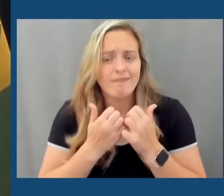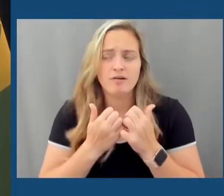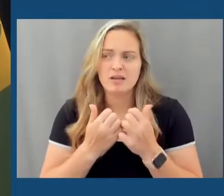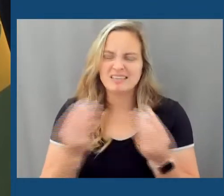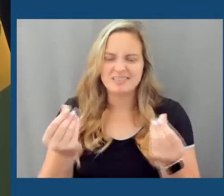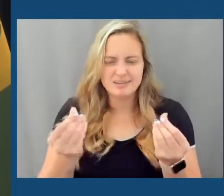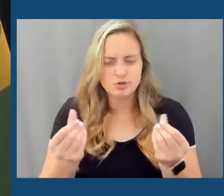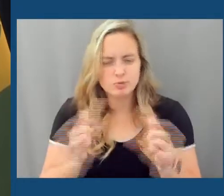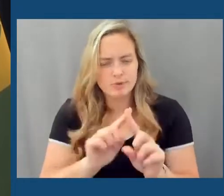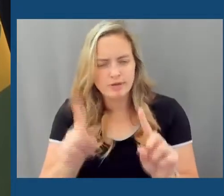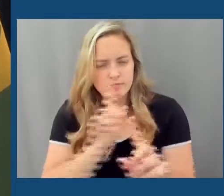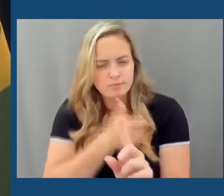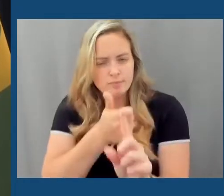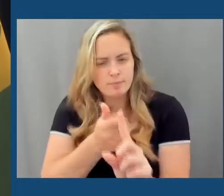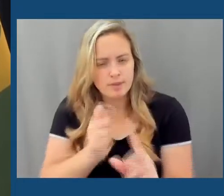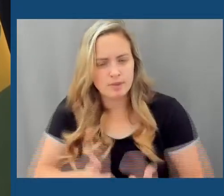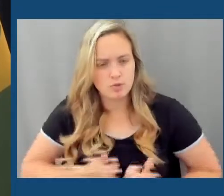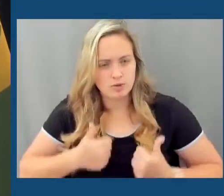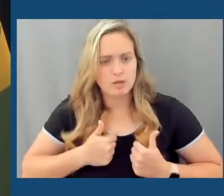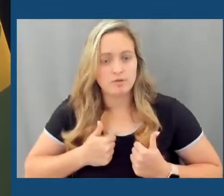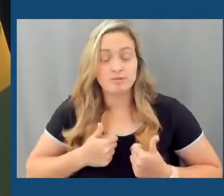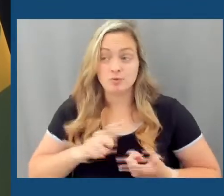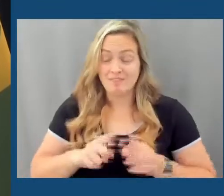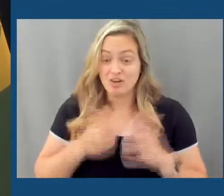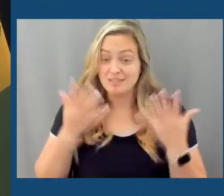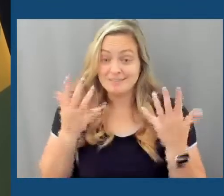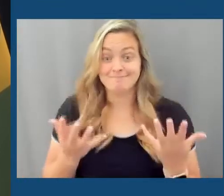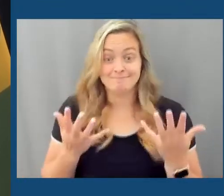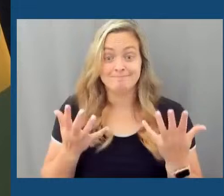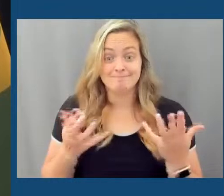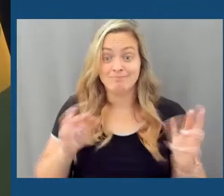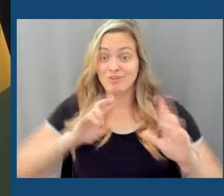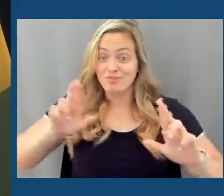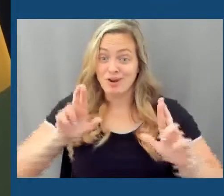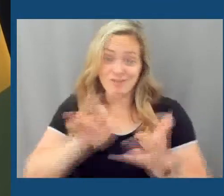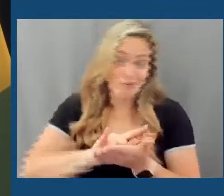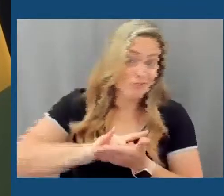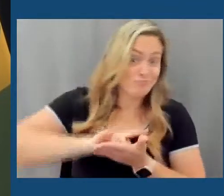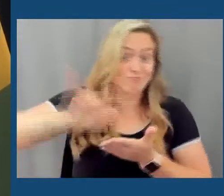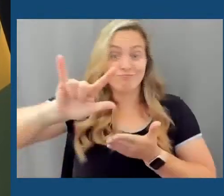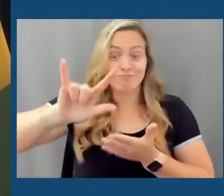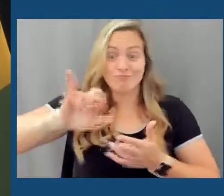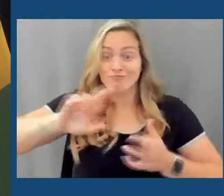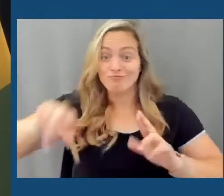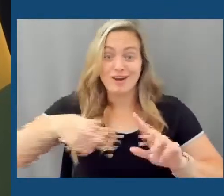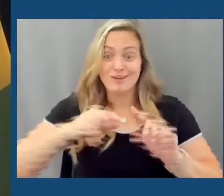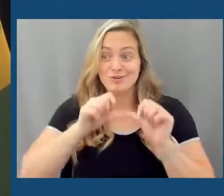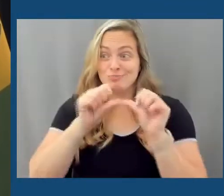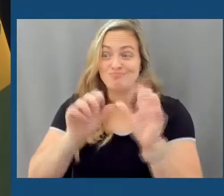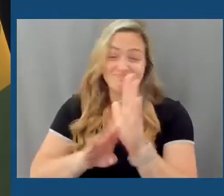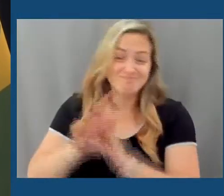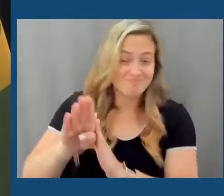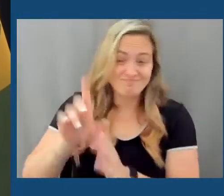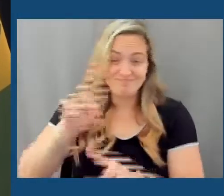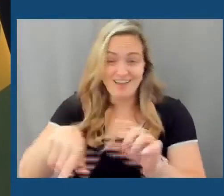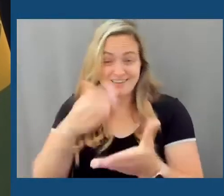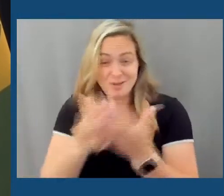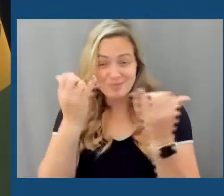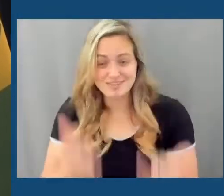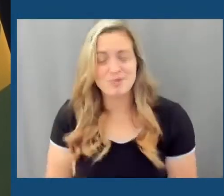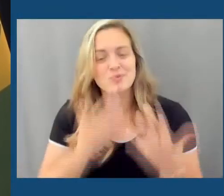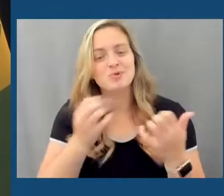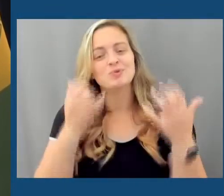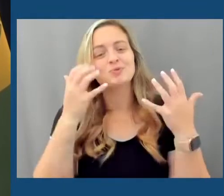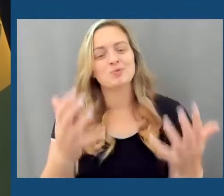people's lives. So, my friends, we're ready for takeoff. We're ready to soar, and there's no stopping us now. So thank you very